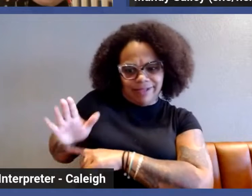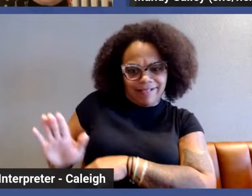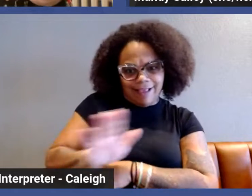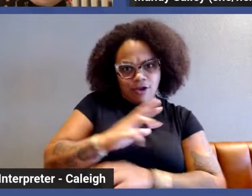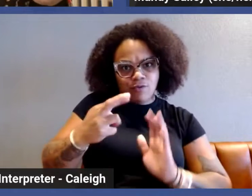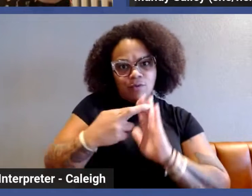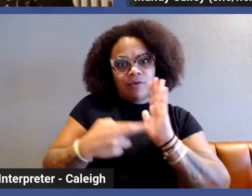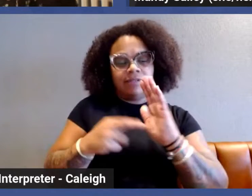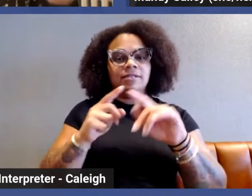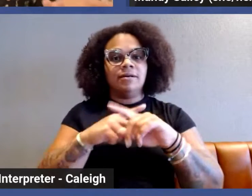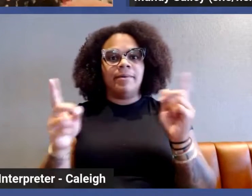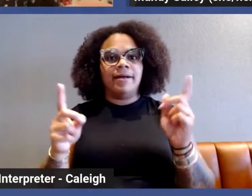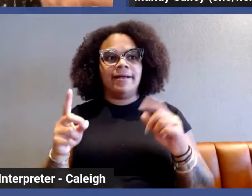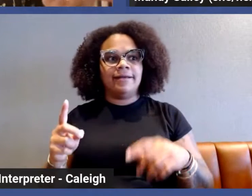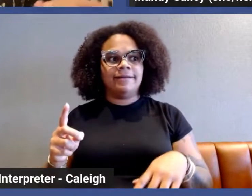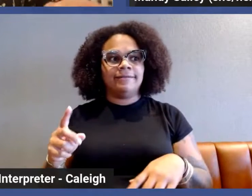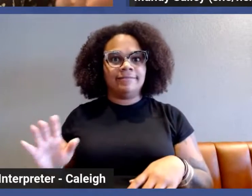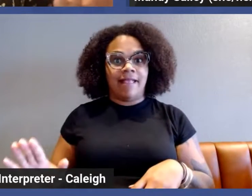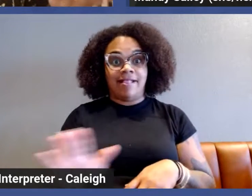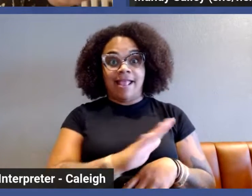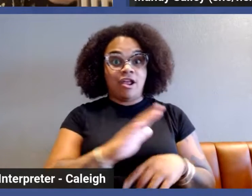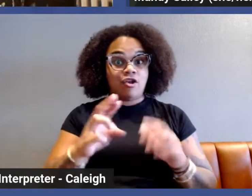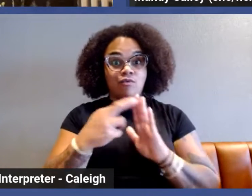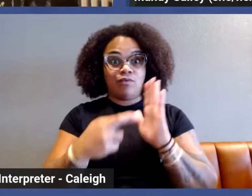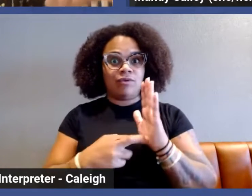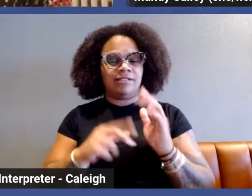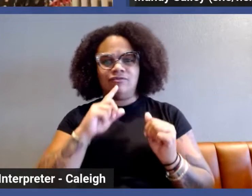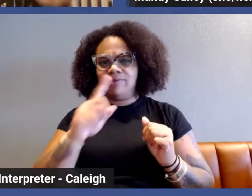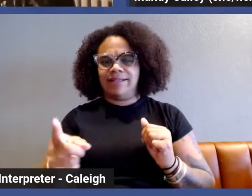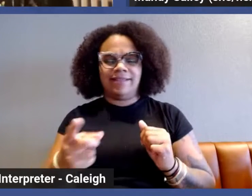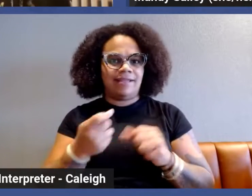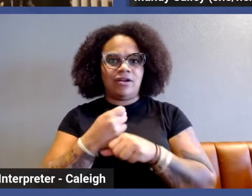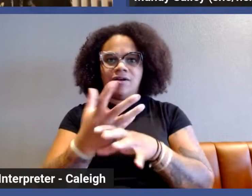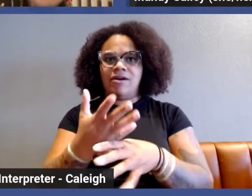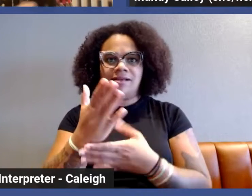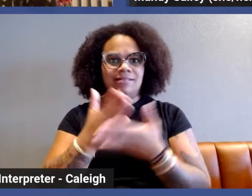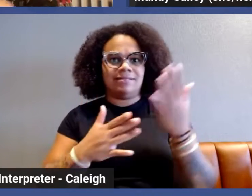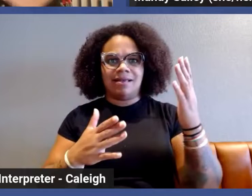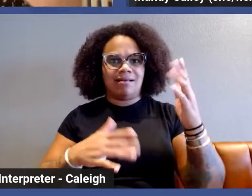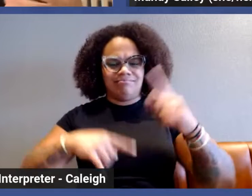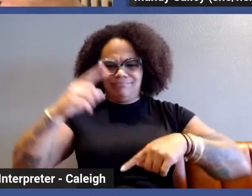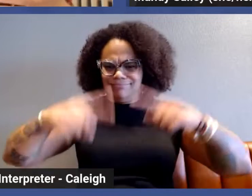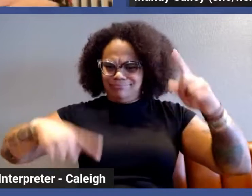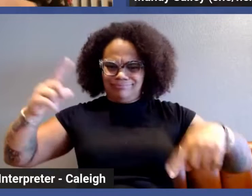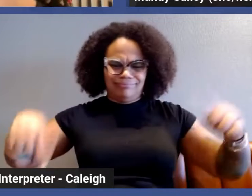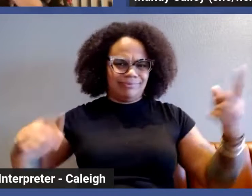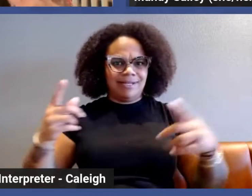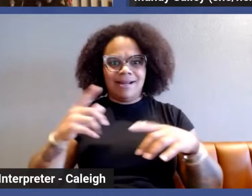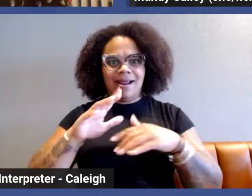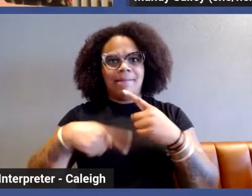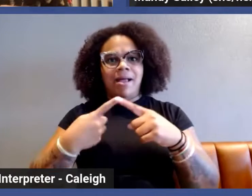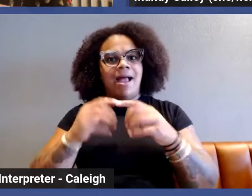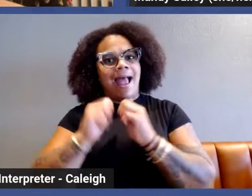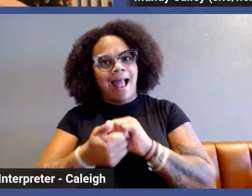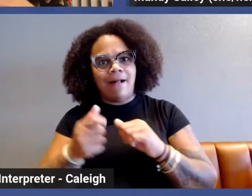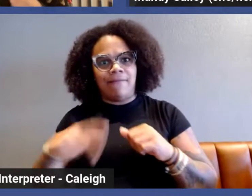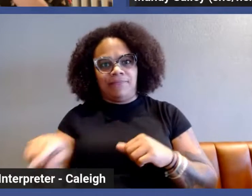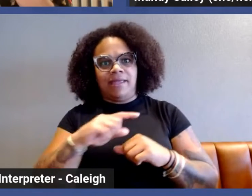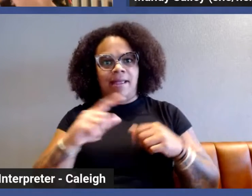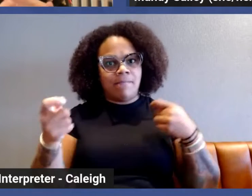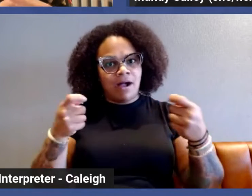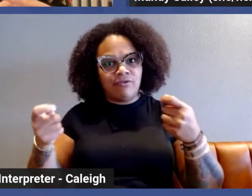of disparity in terms of how each different community is moderated. And we know that moderation is